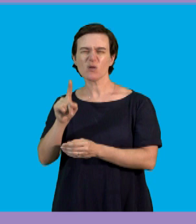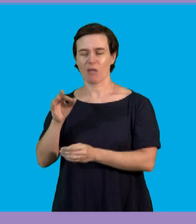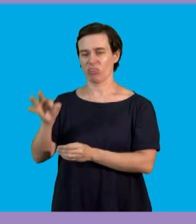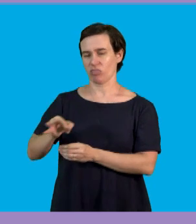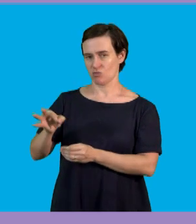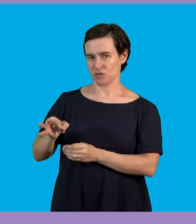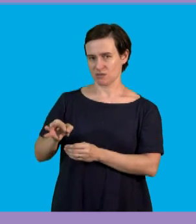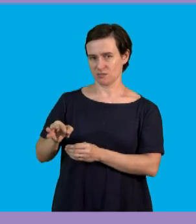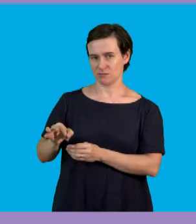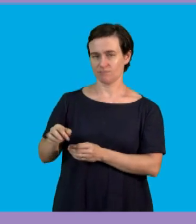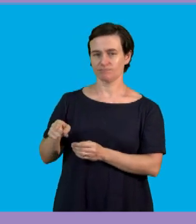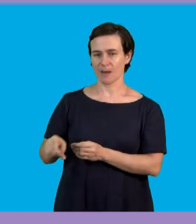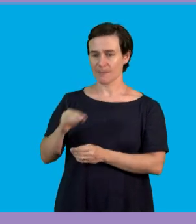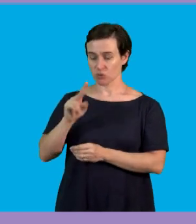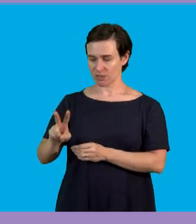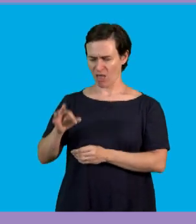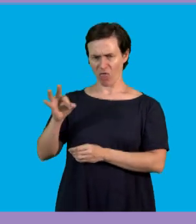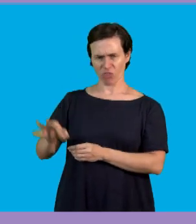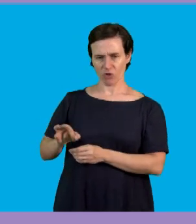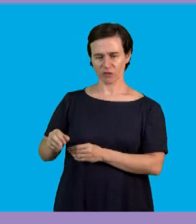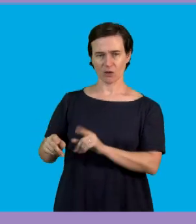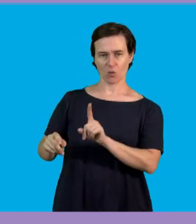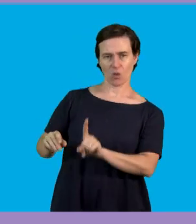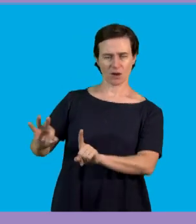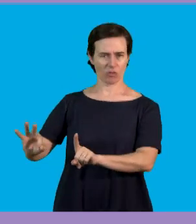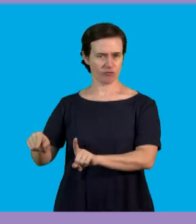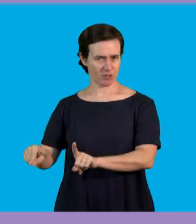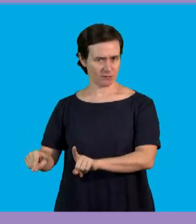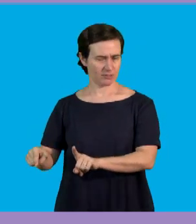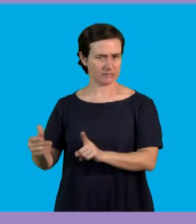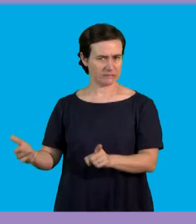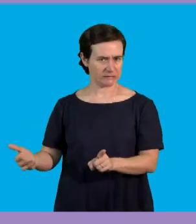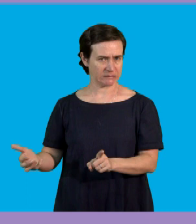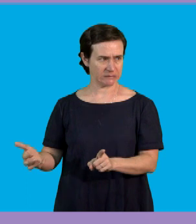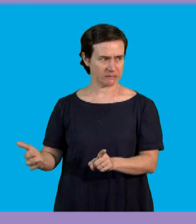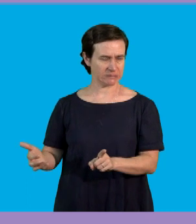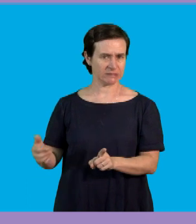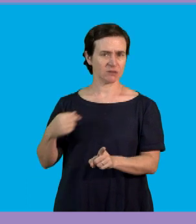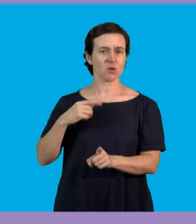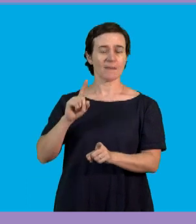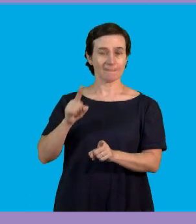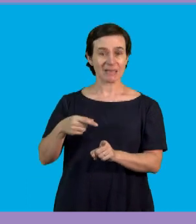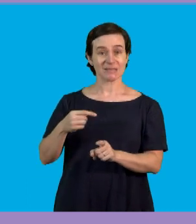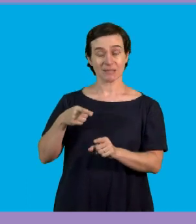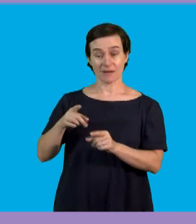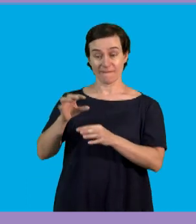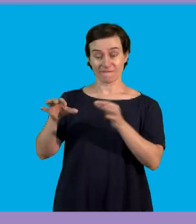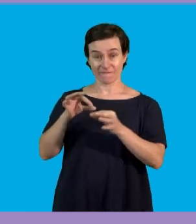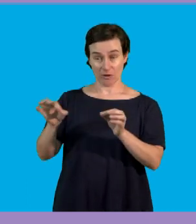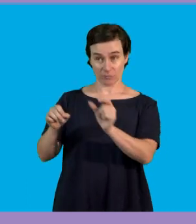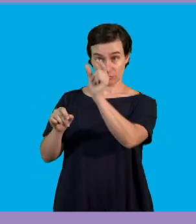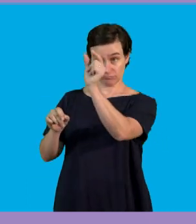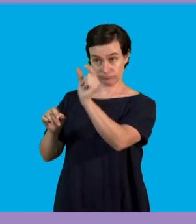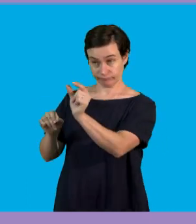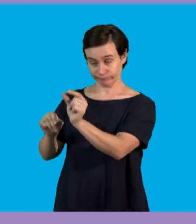is made up of 1 10 and 3 ones. So remember, we need to write the values in their place holders or in